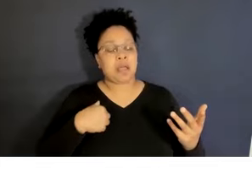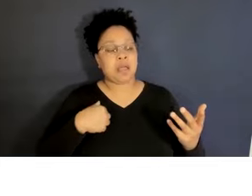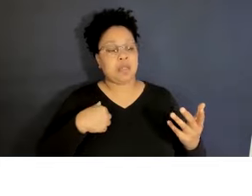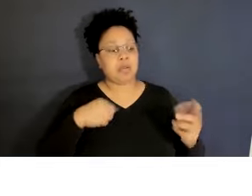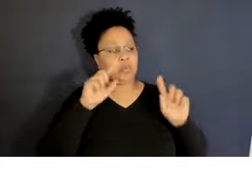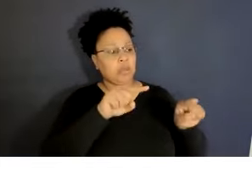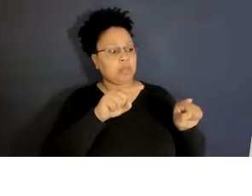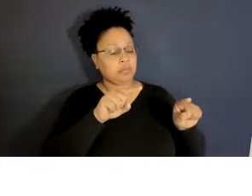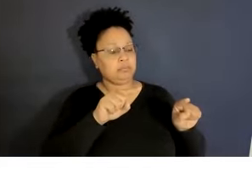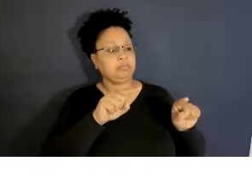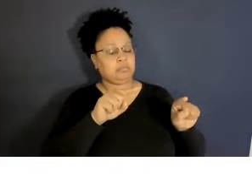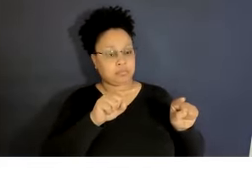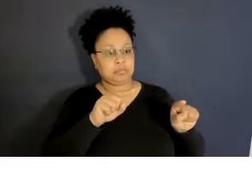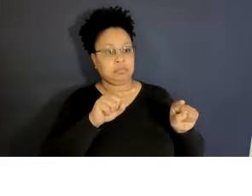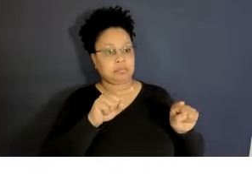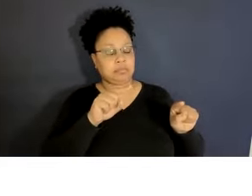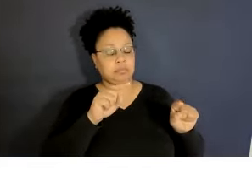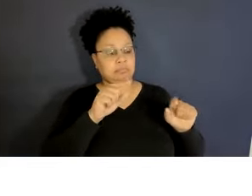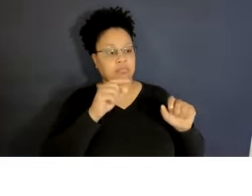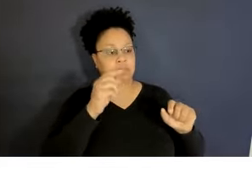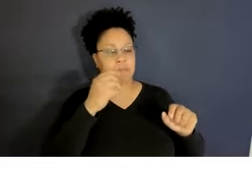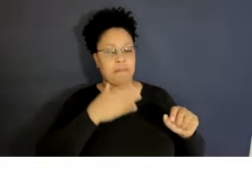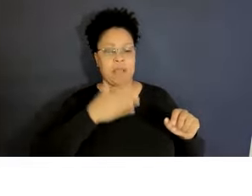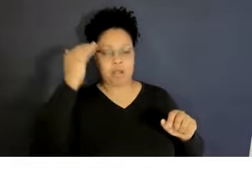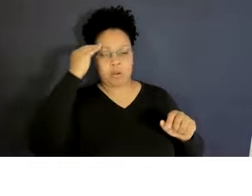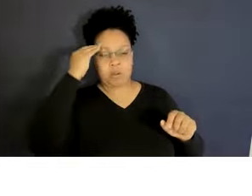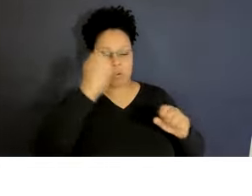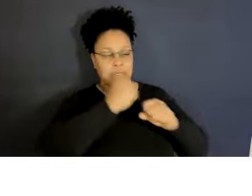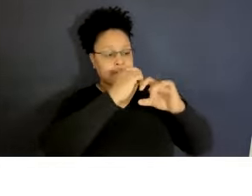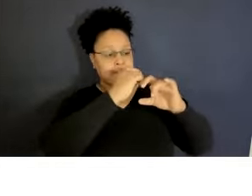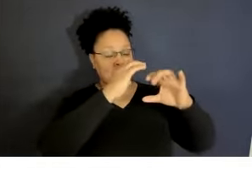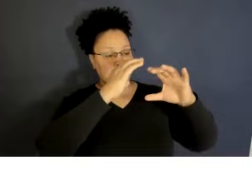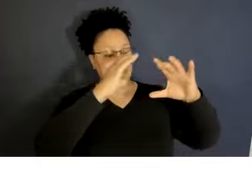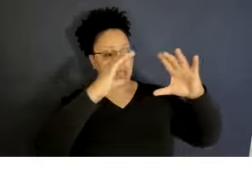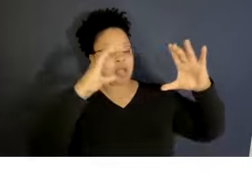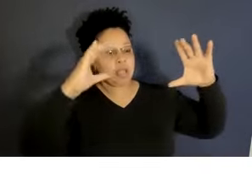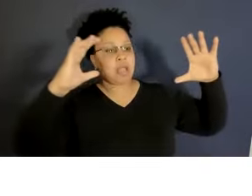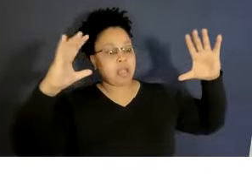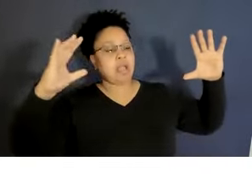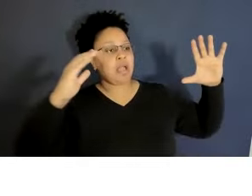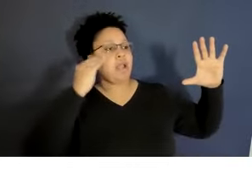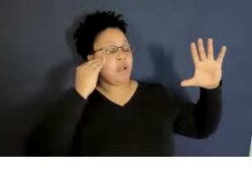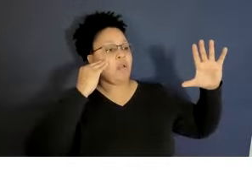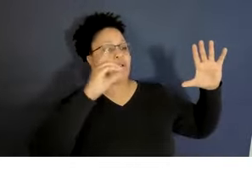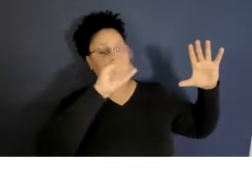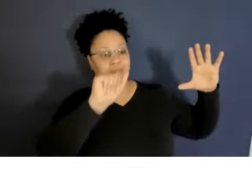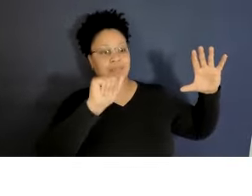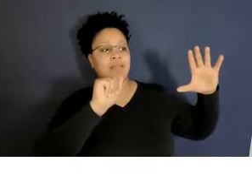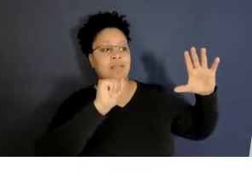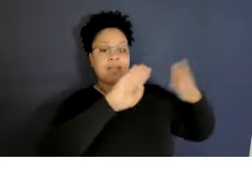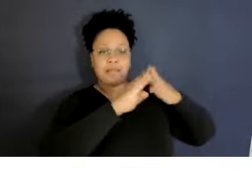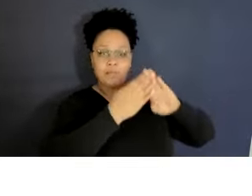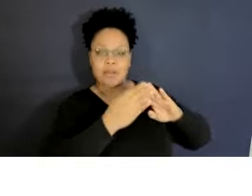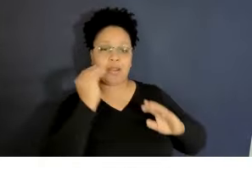a bit more to like the disability community. And then when I was 18,